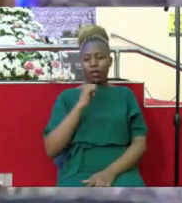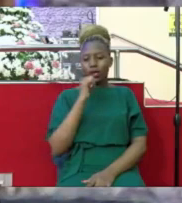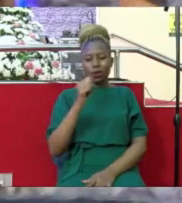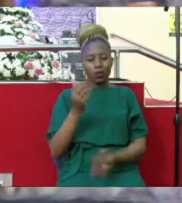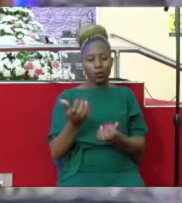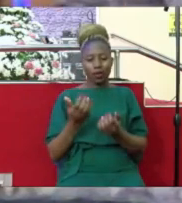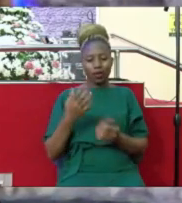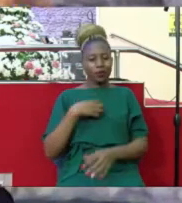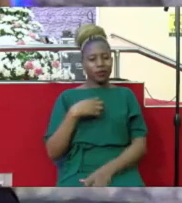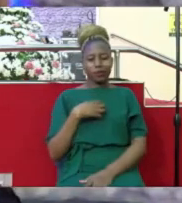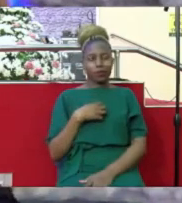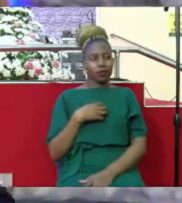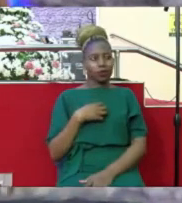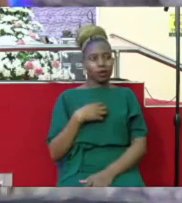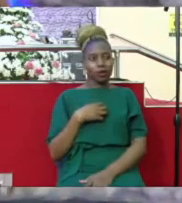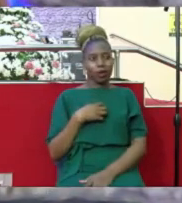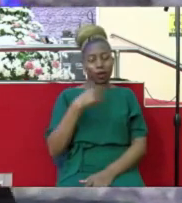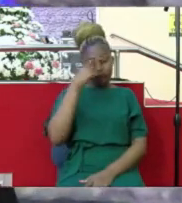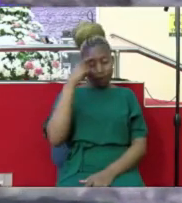and because He is uncontested,